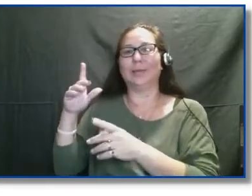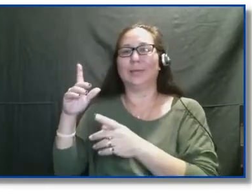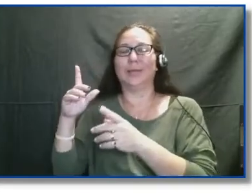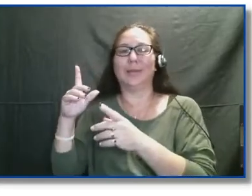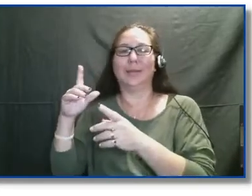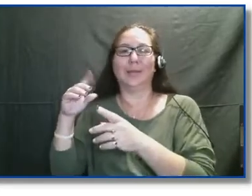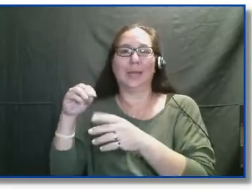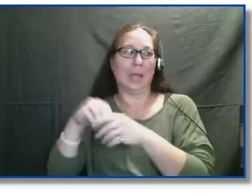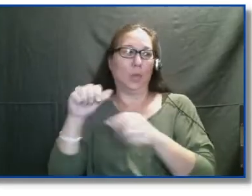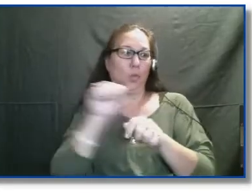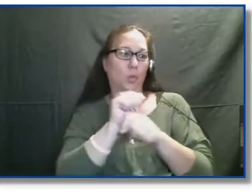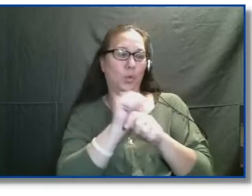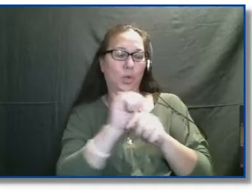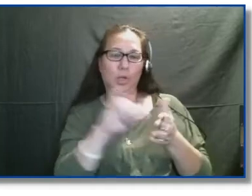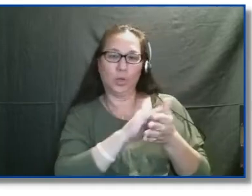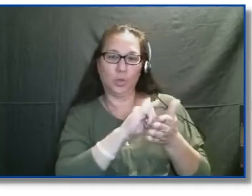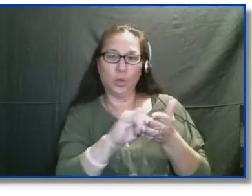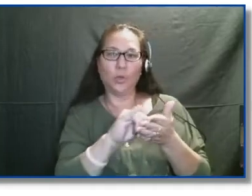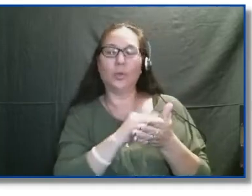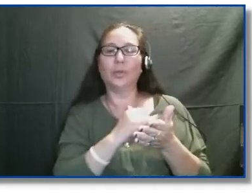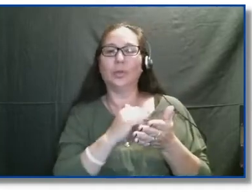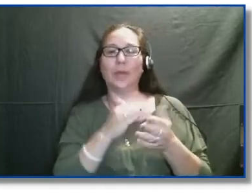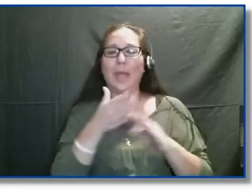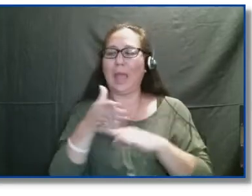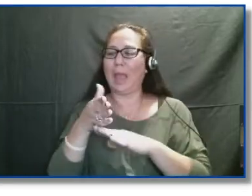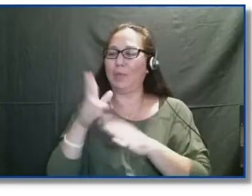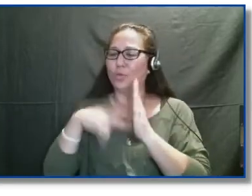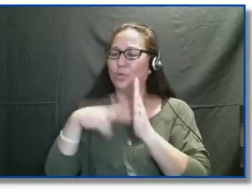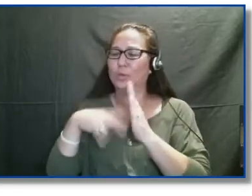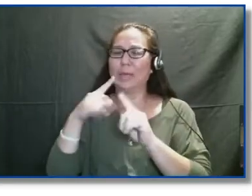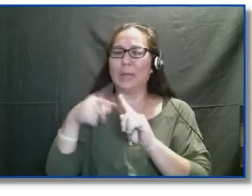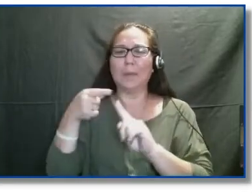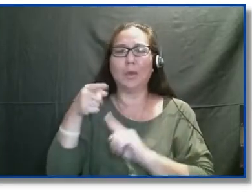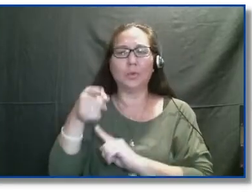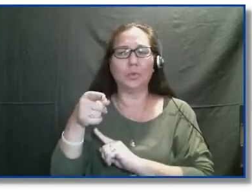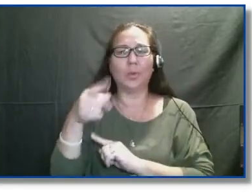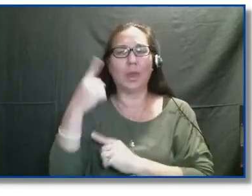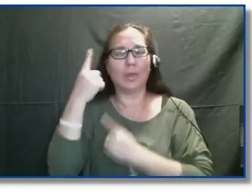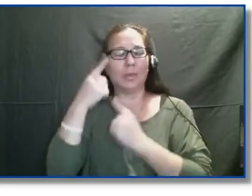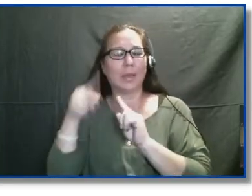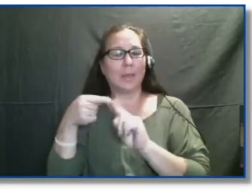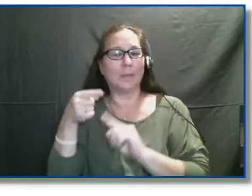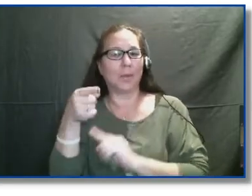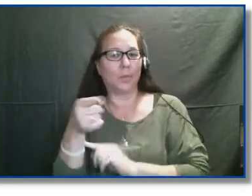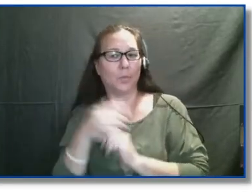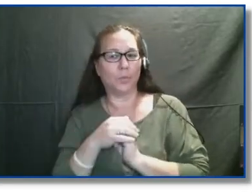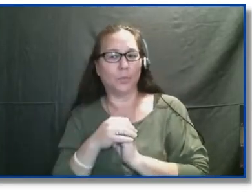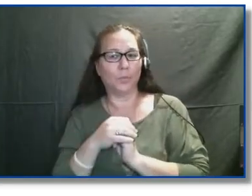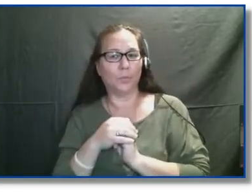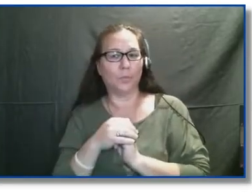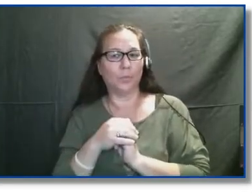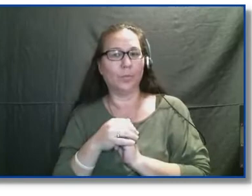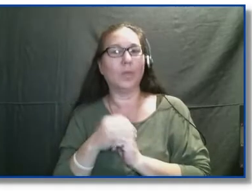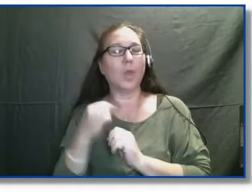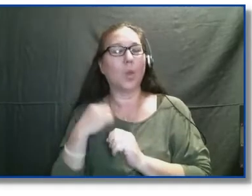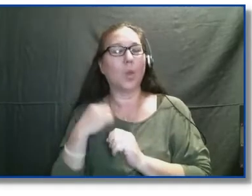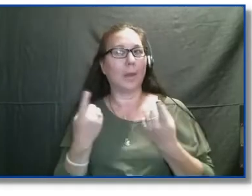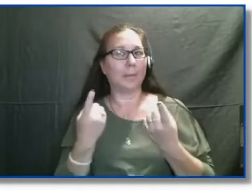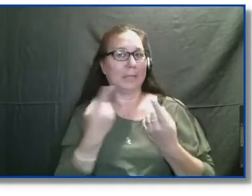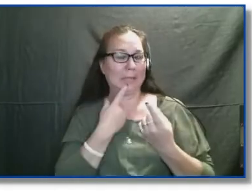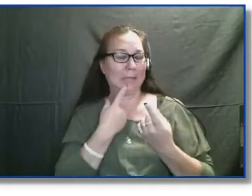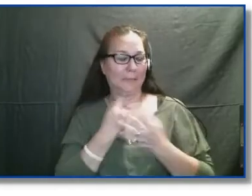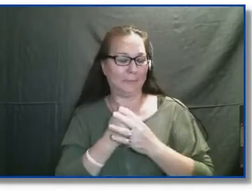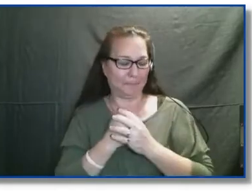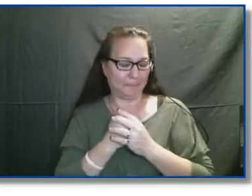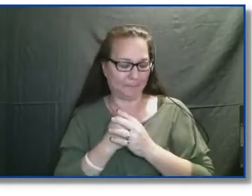said, after reading about you and thinking about you, here is what I'm going to conclude with. I've